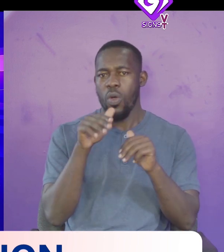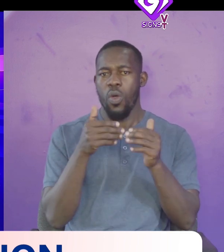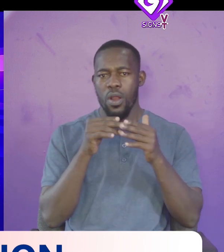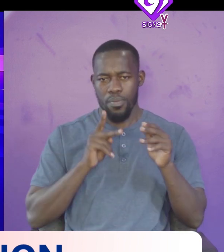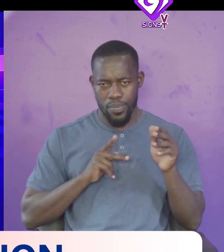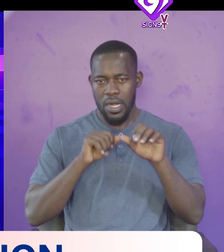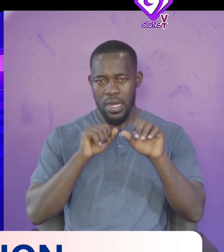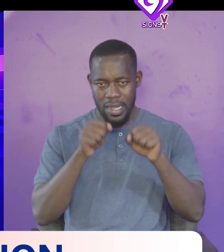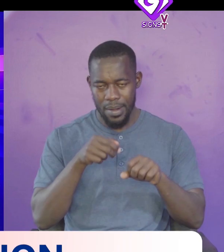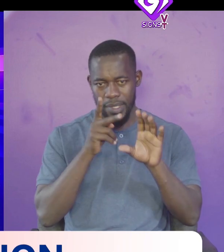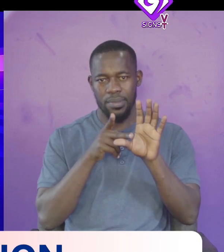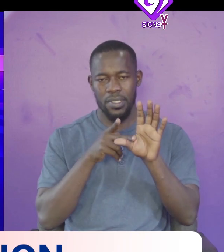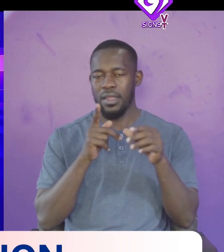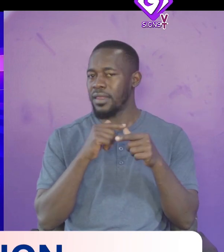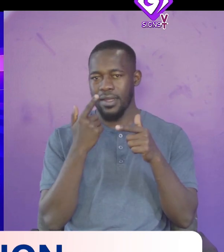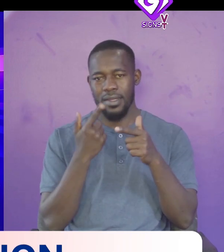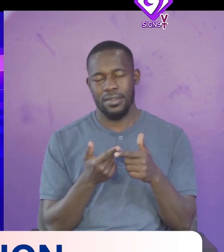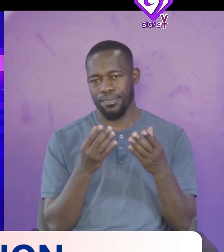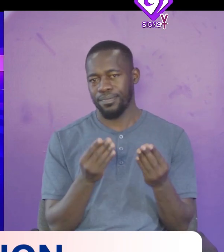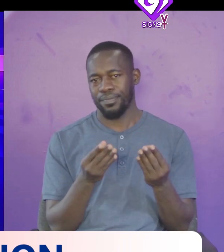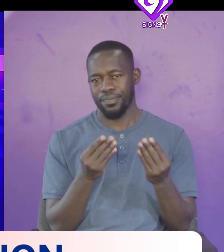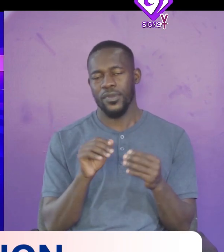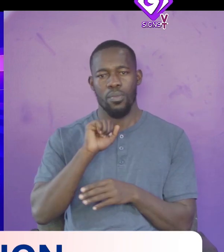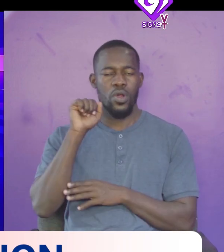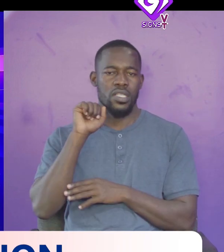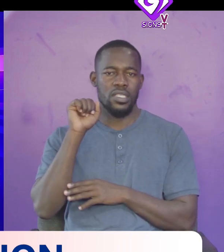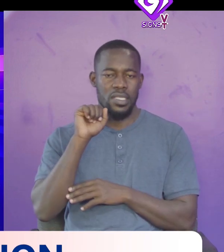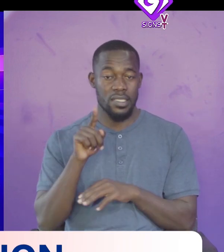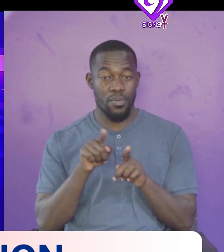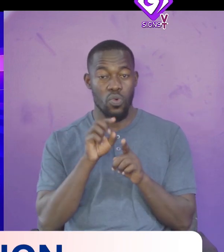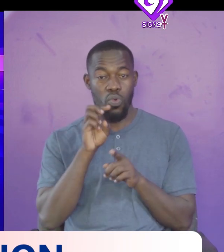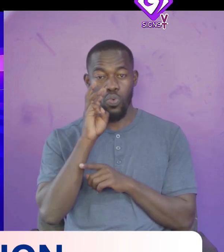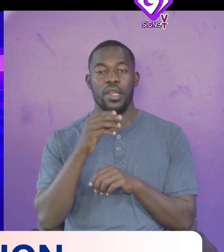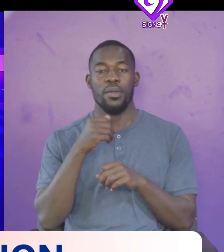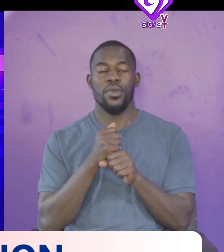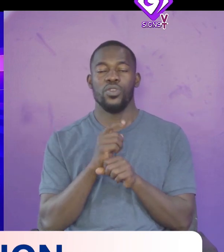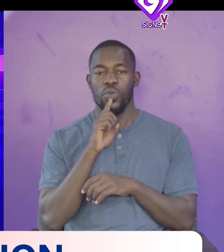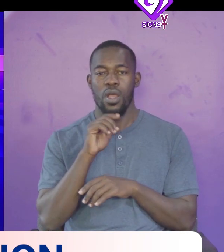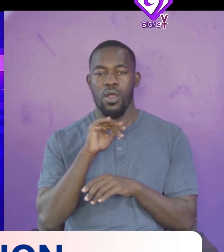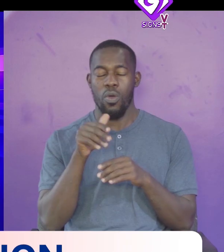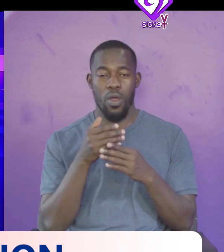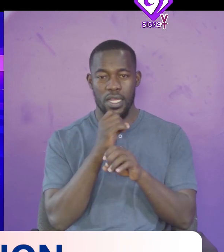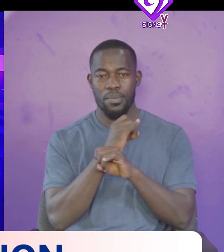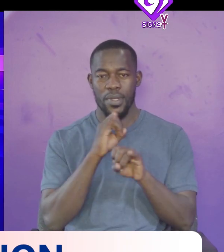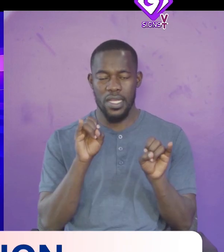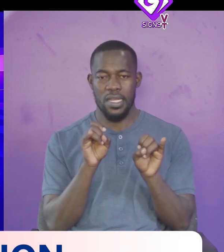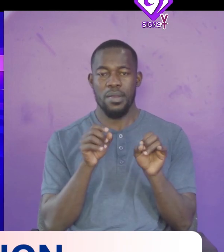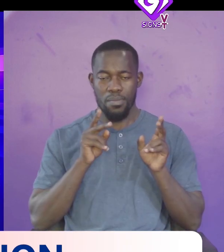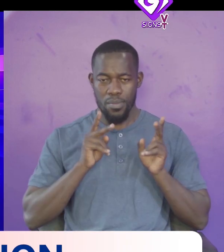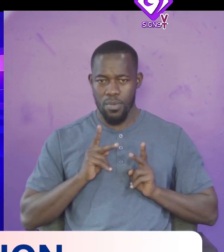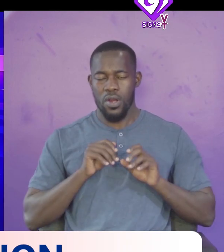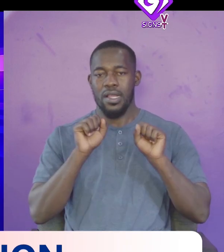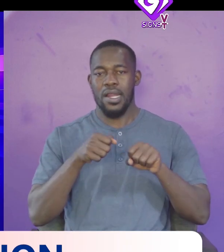voted. And these are the people we are saying we are going to make sure that they get a playing field so that they can also